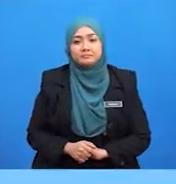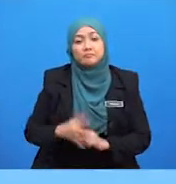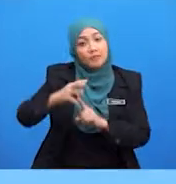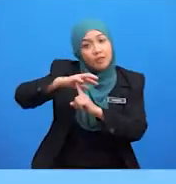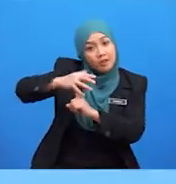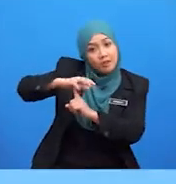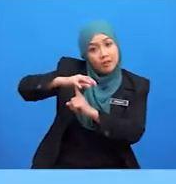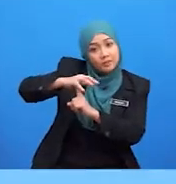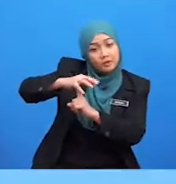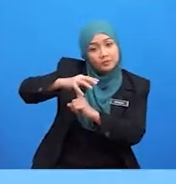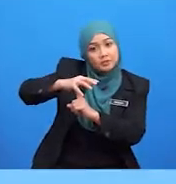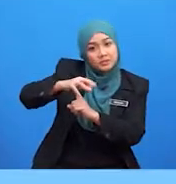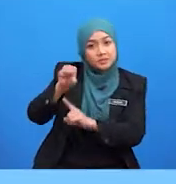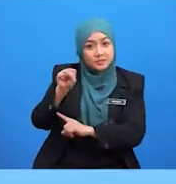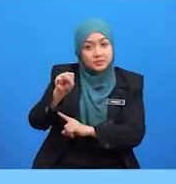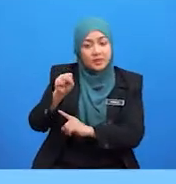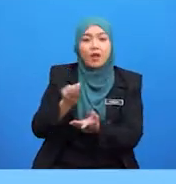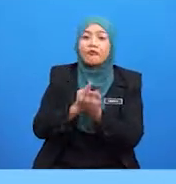helicopters, and ferry.